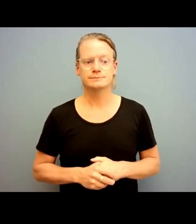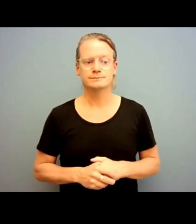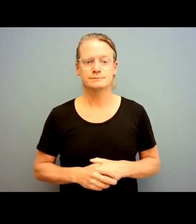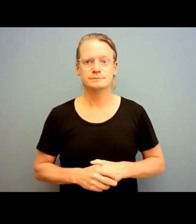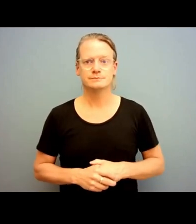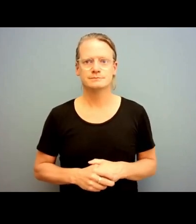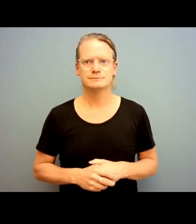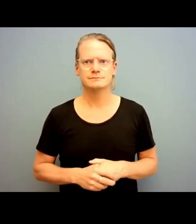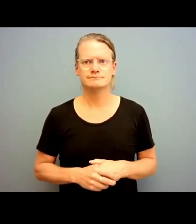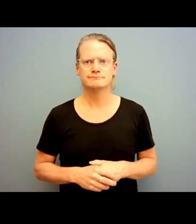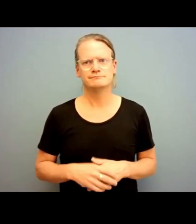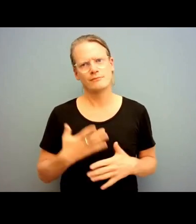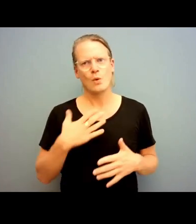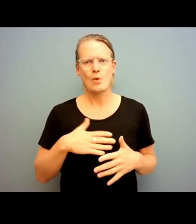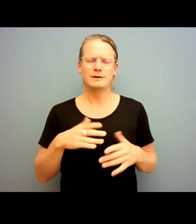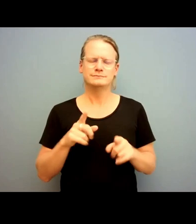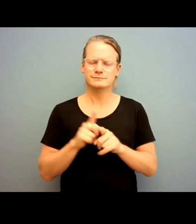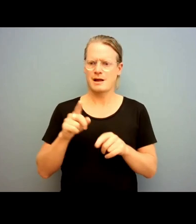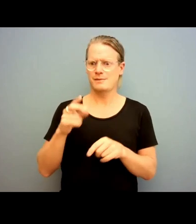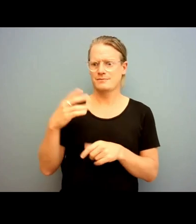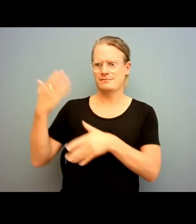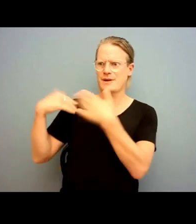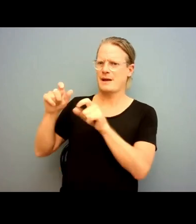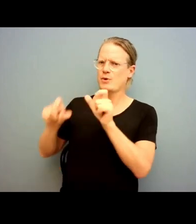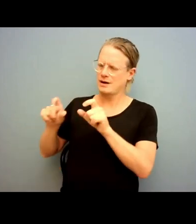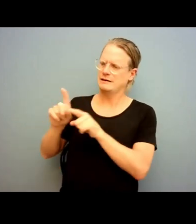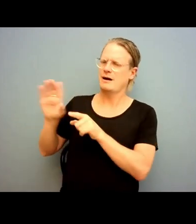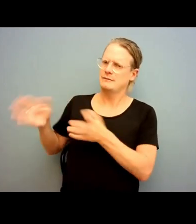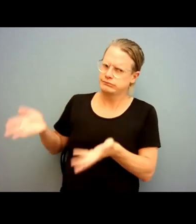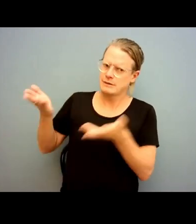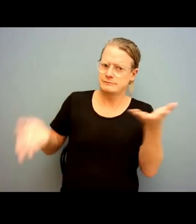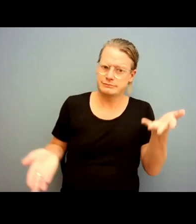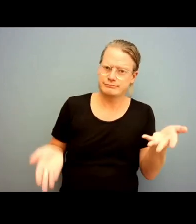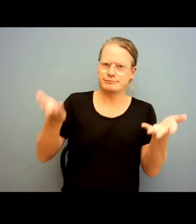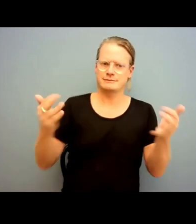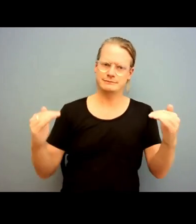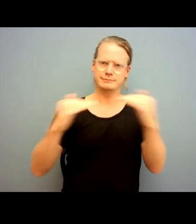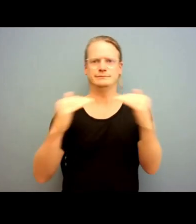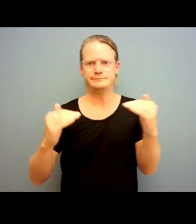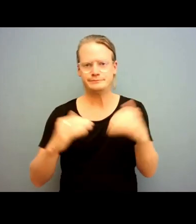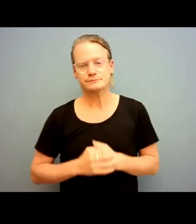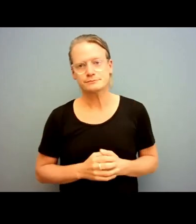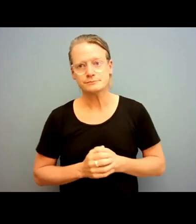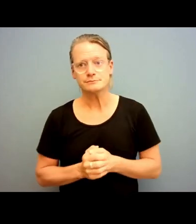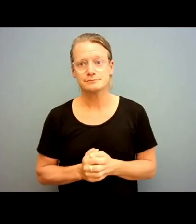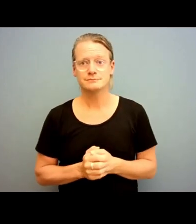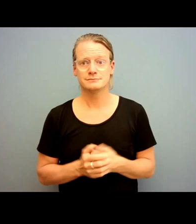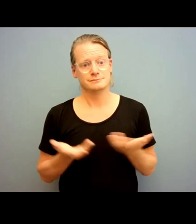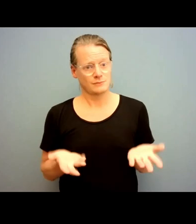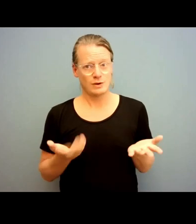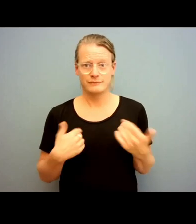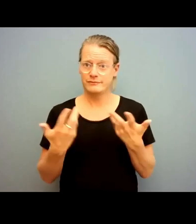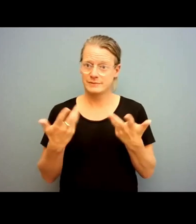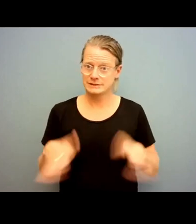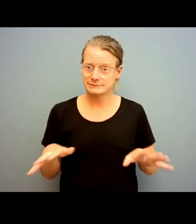with disabilities around the world. And we have a long way to go because during the day we have also heard